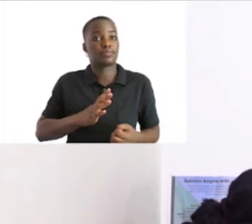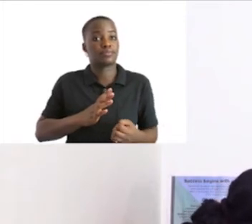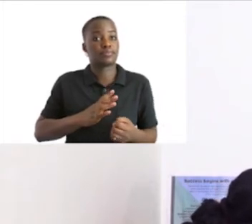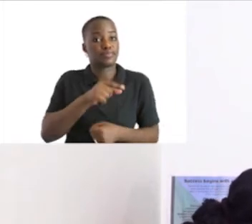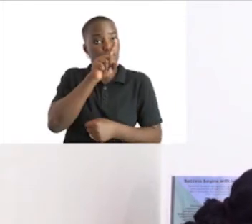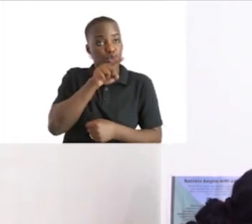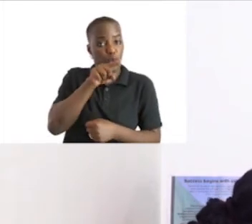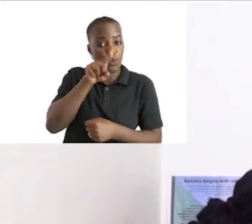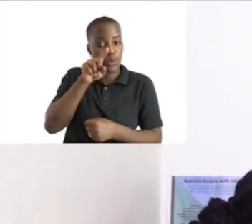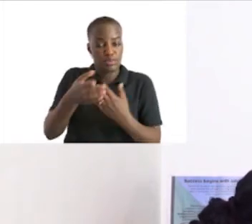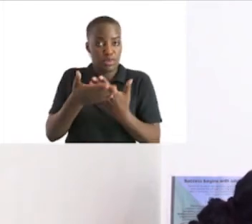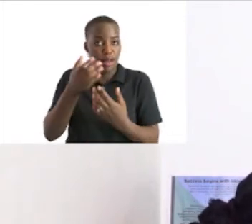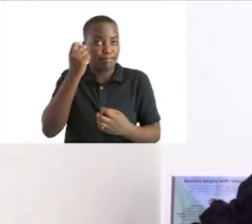sticks,